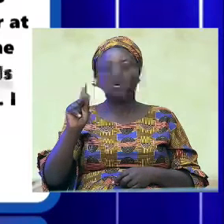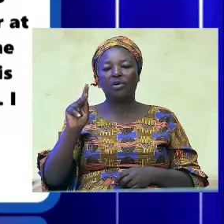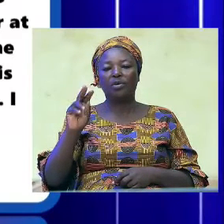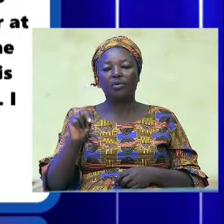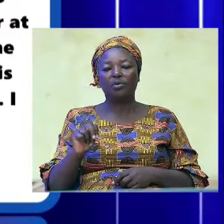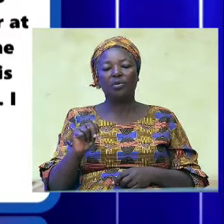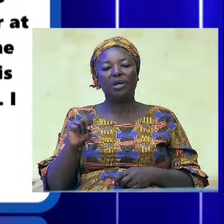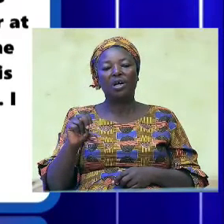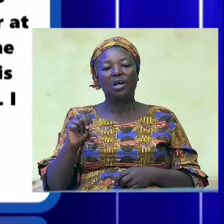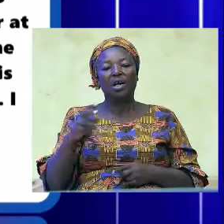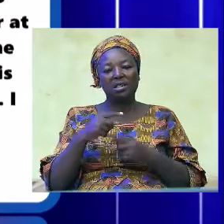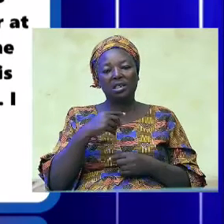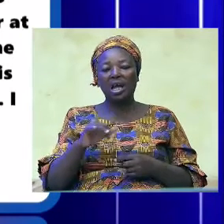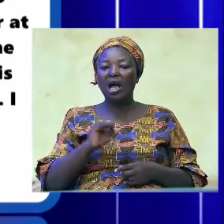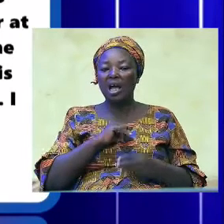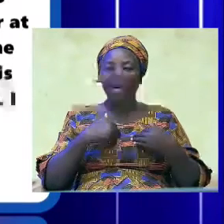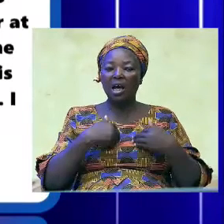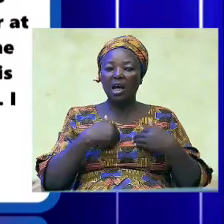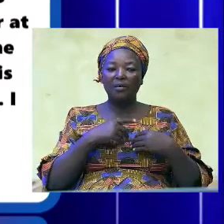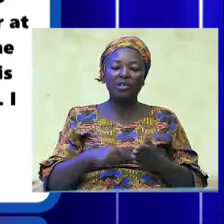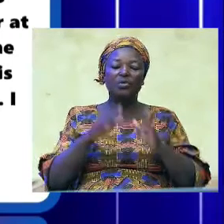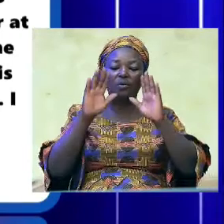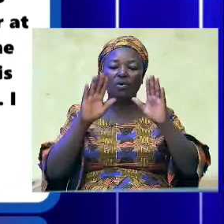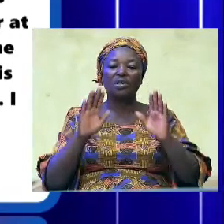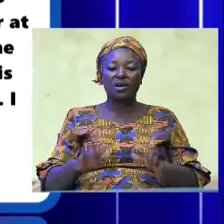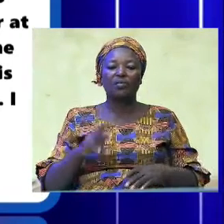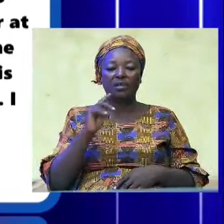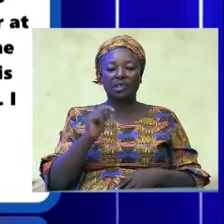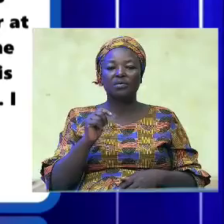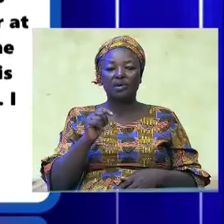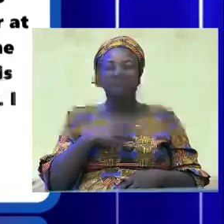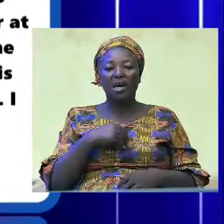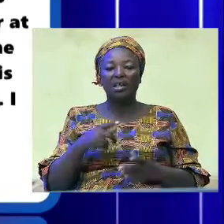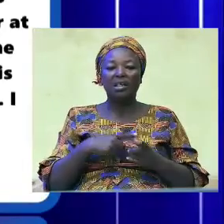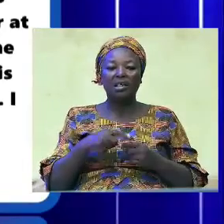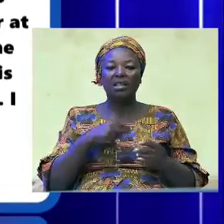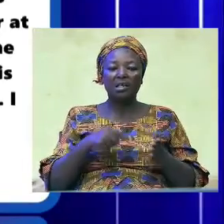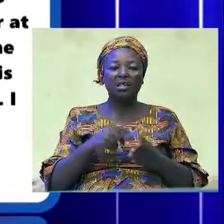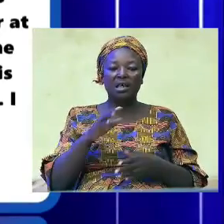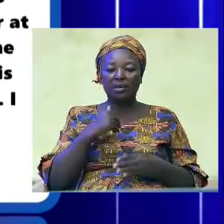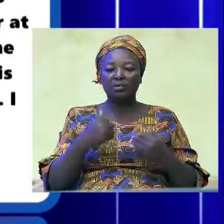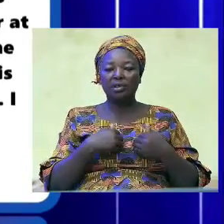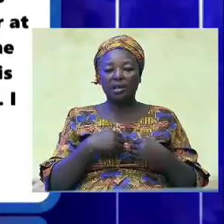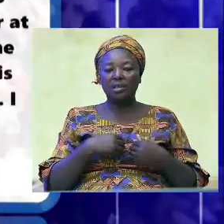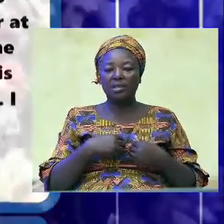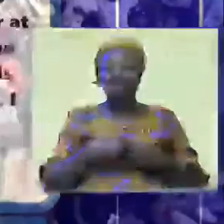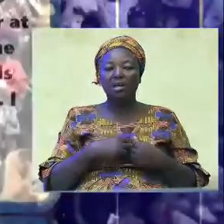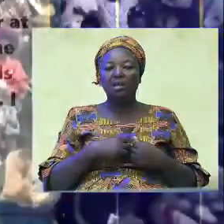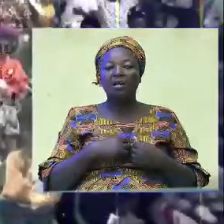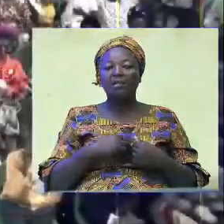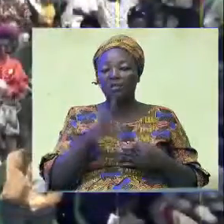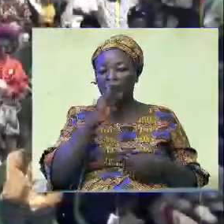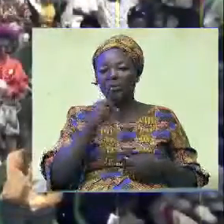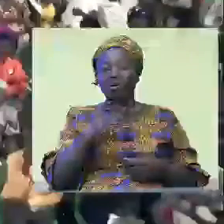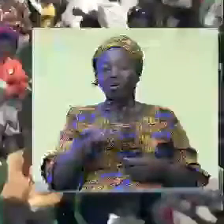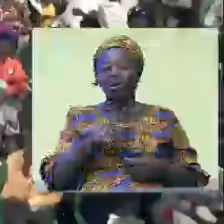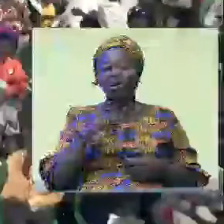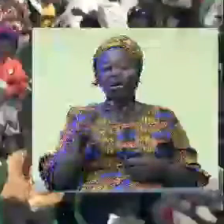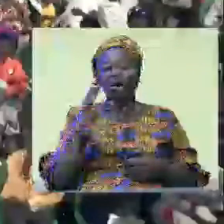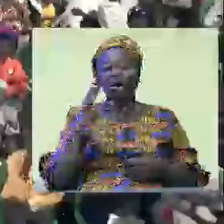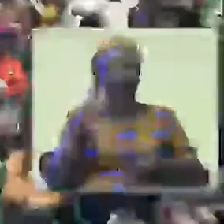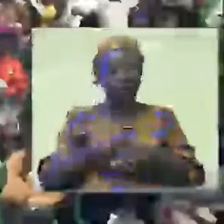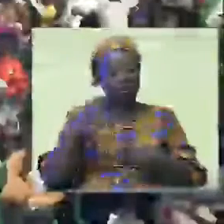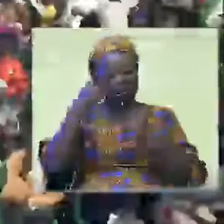She says, I have a wonderful testimony. And this has been about a divine touch